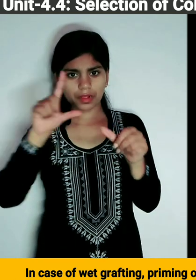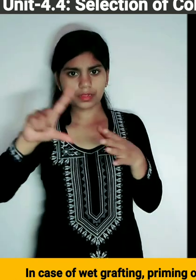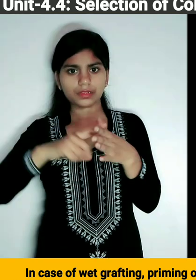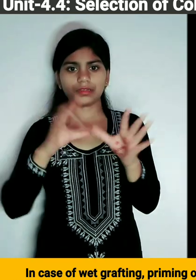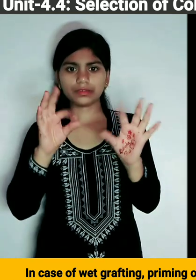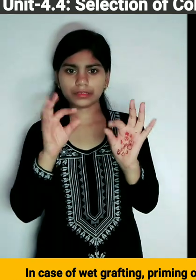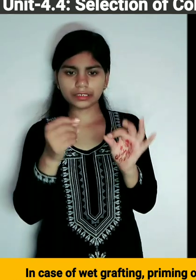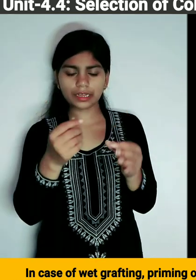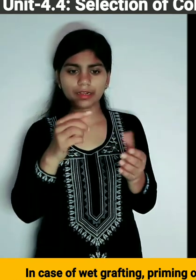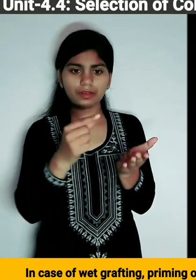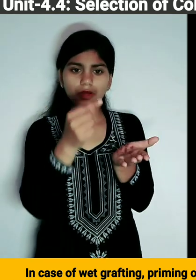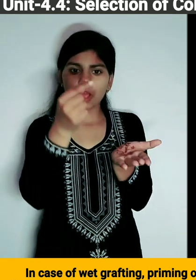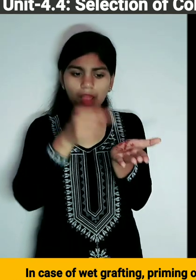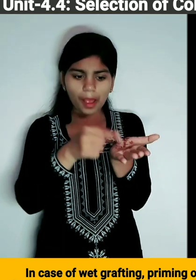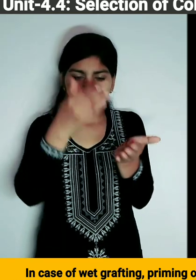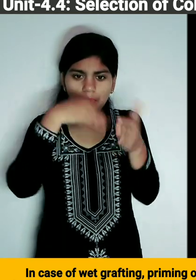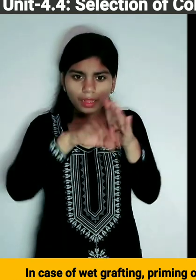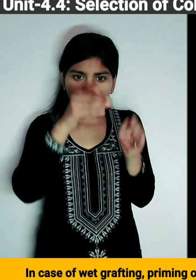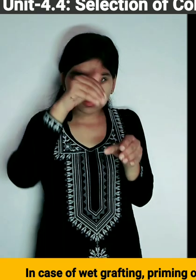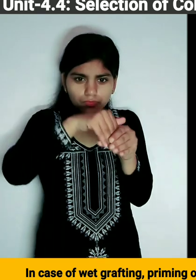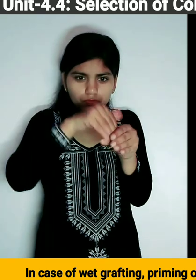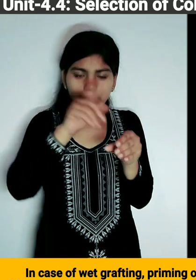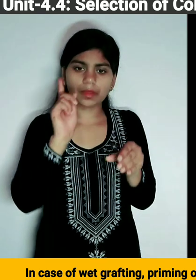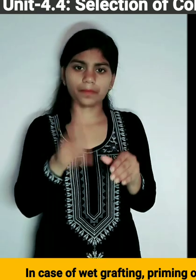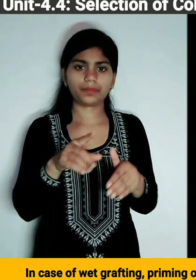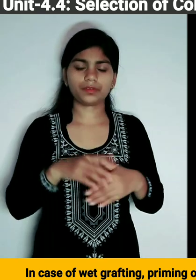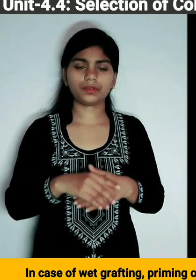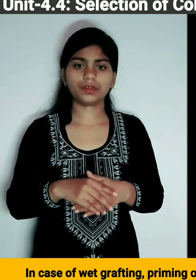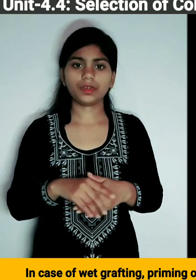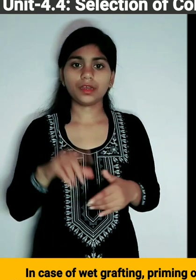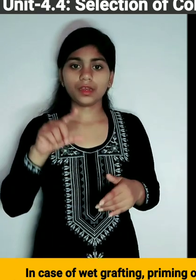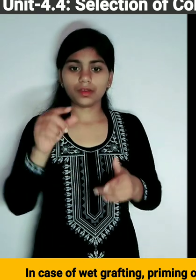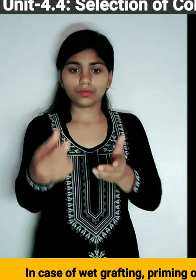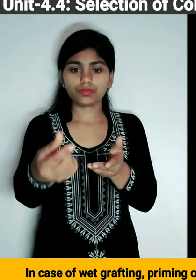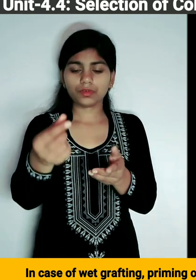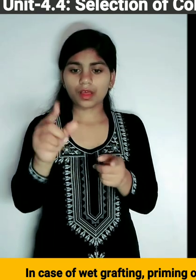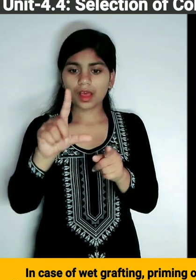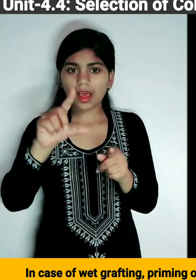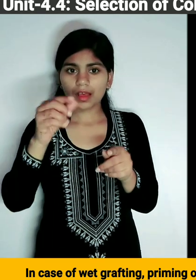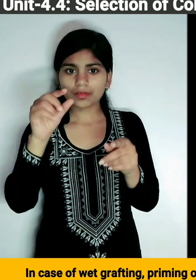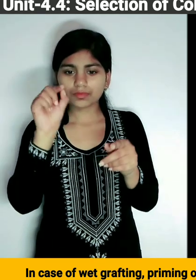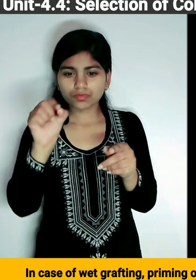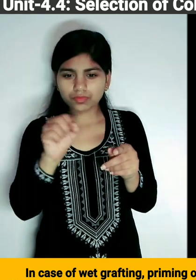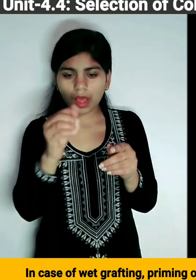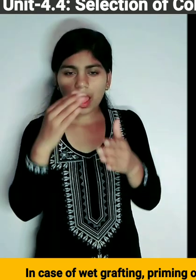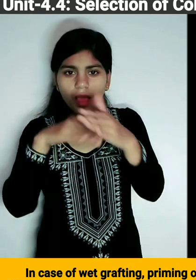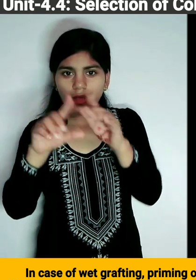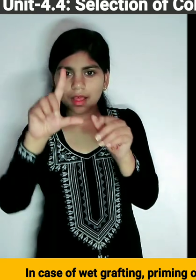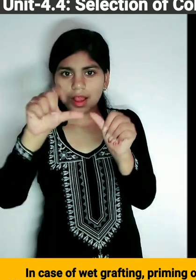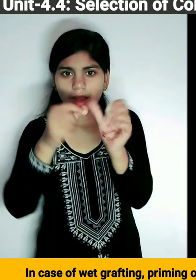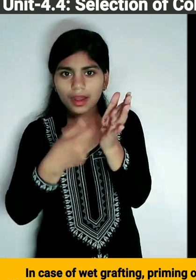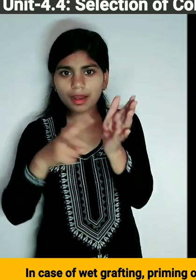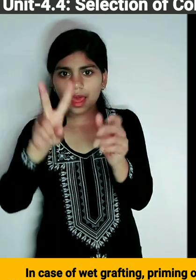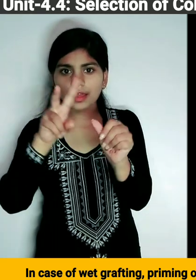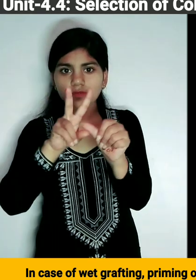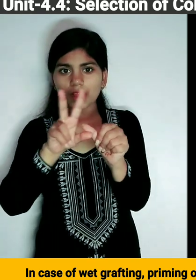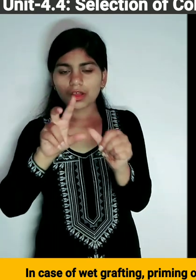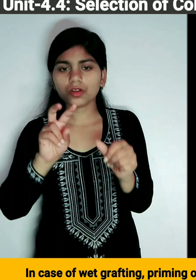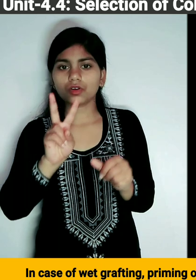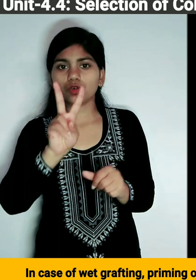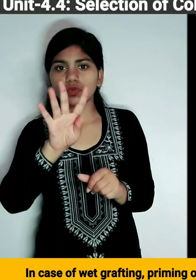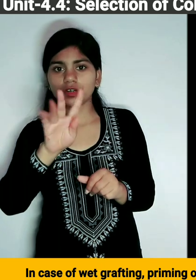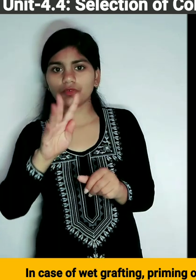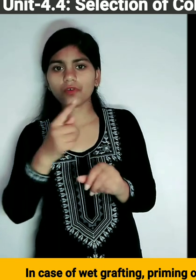queen, grafted larvae are removed after 24 hours and then